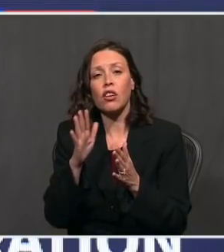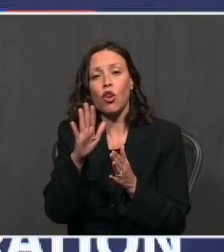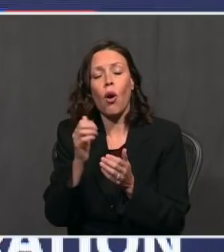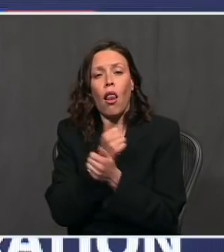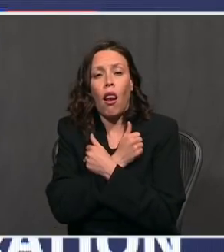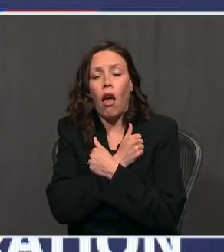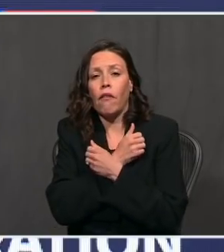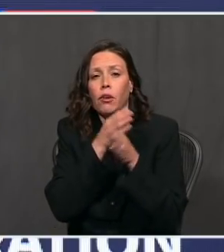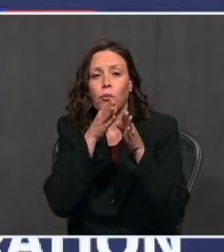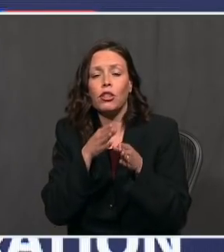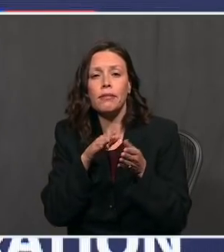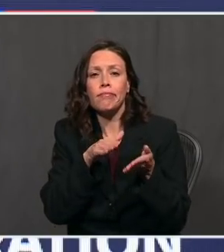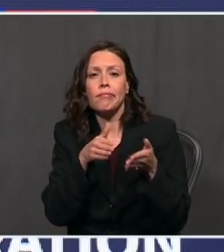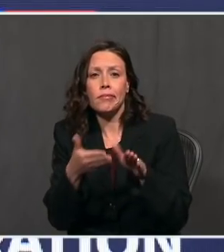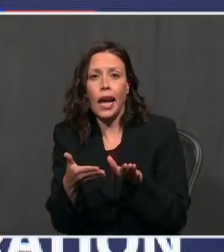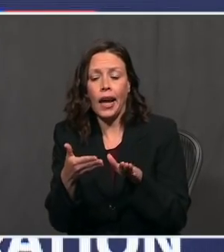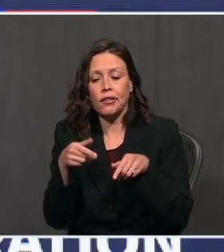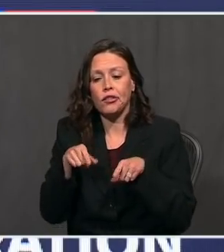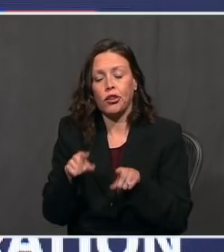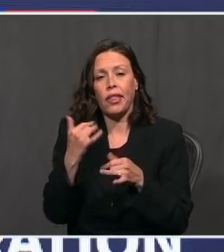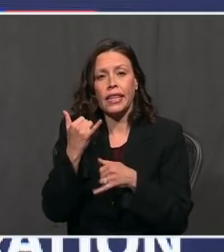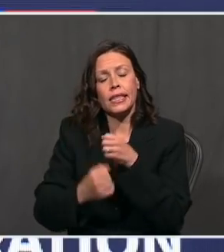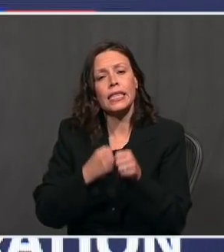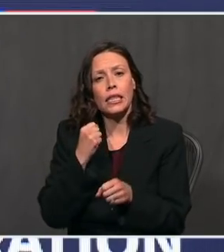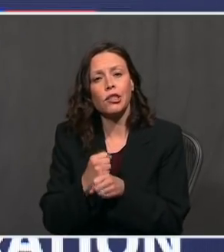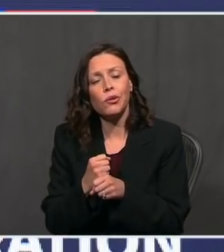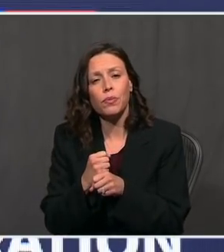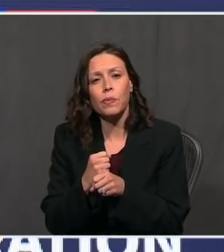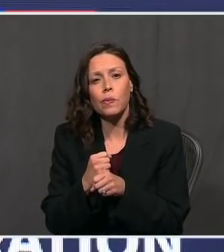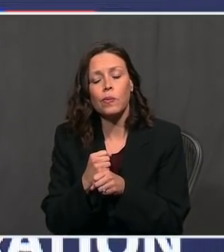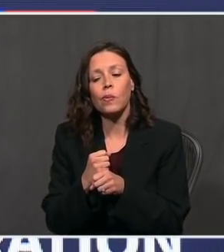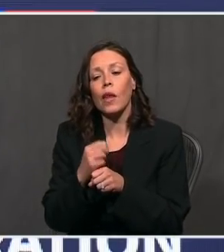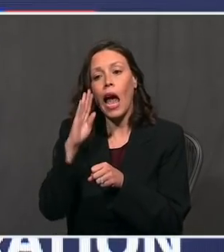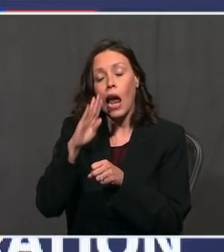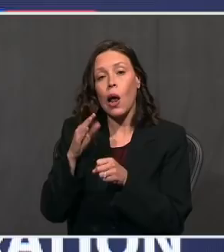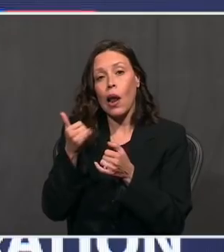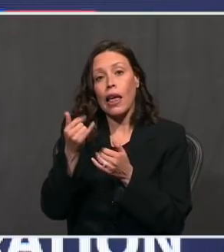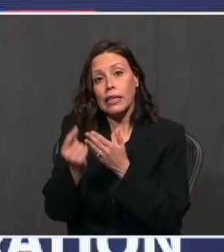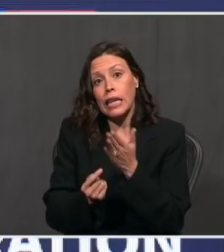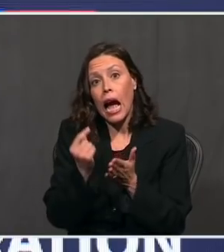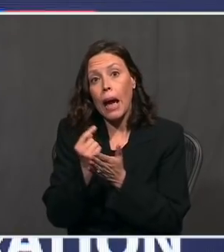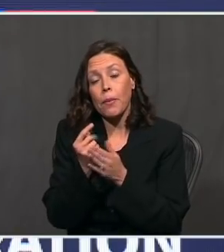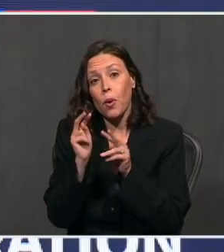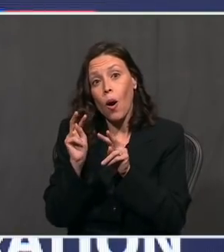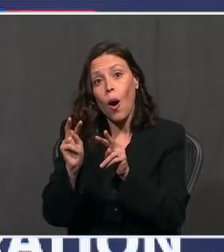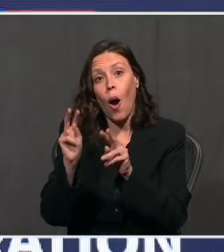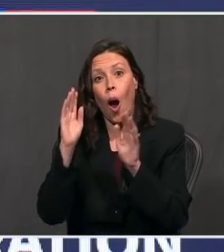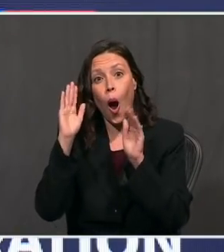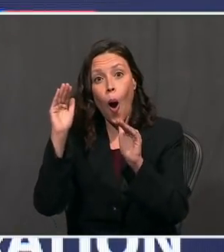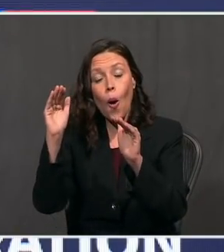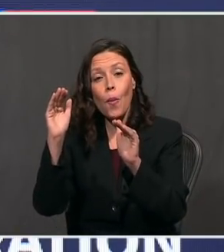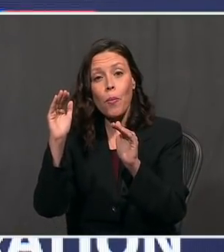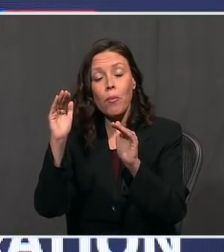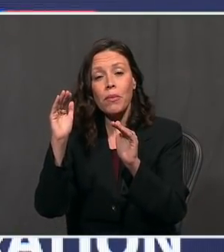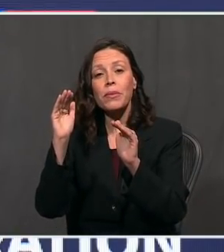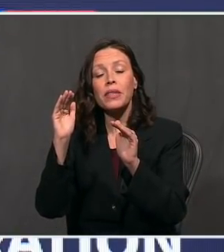ones over the course of this year. Even as we enter a time of a great promise in this